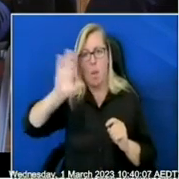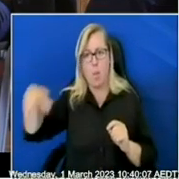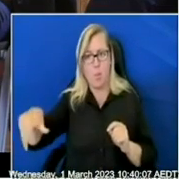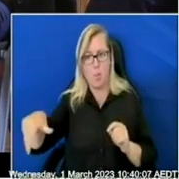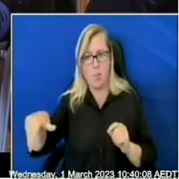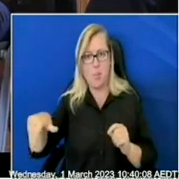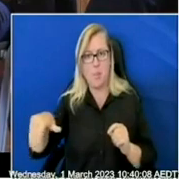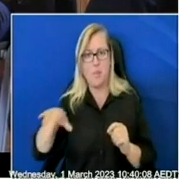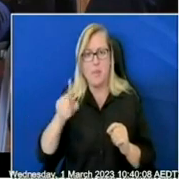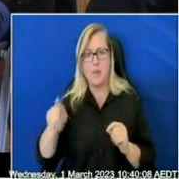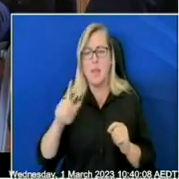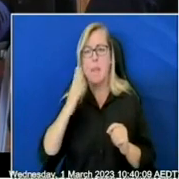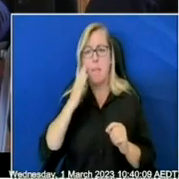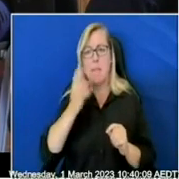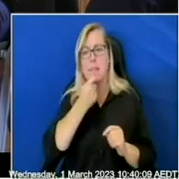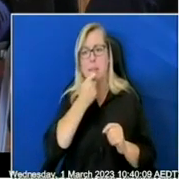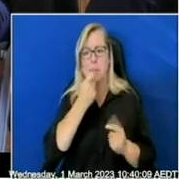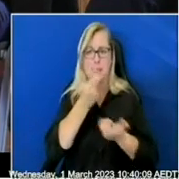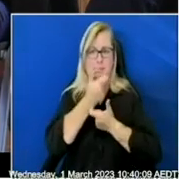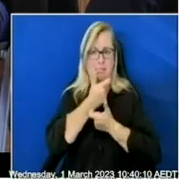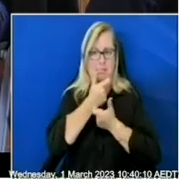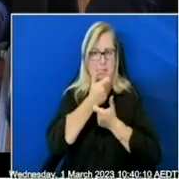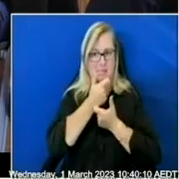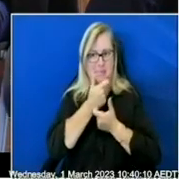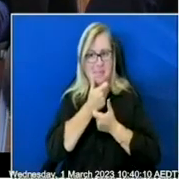it speaks, you know, for her. She ended up fainting.